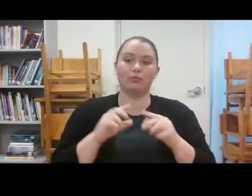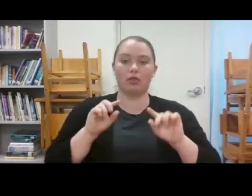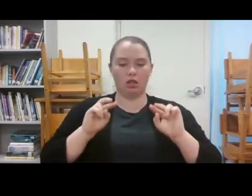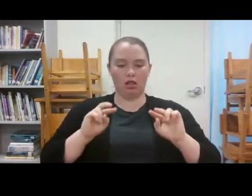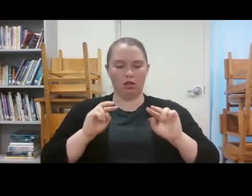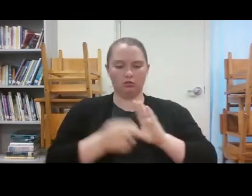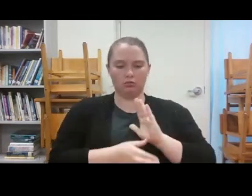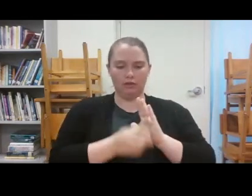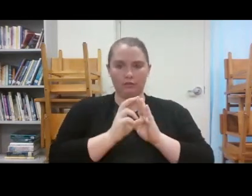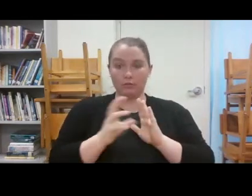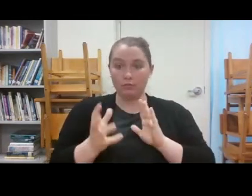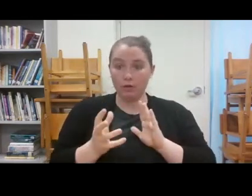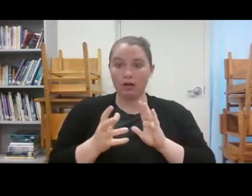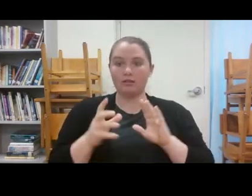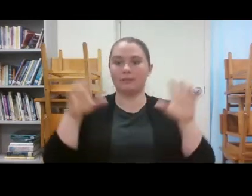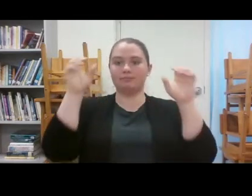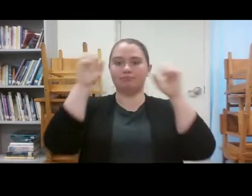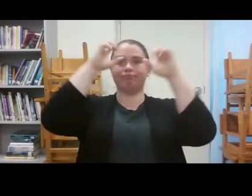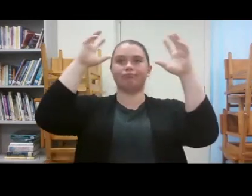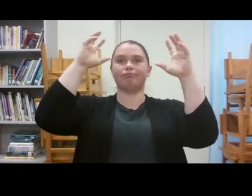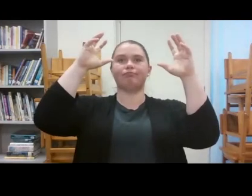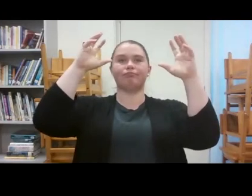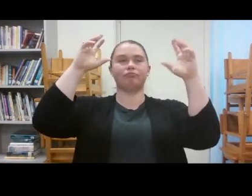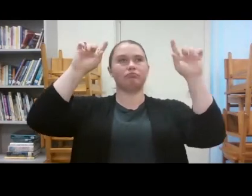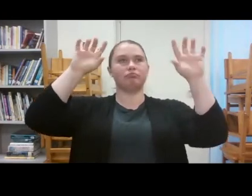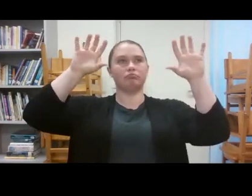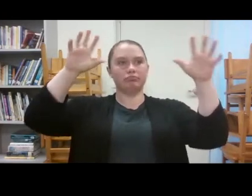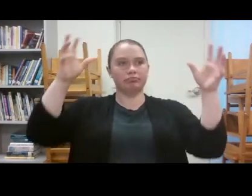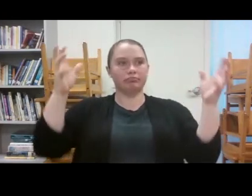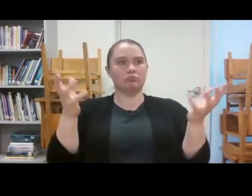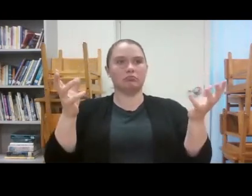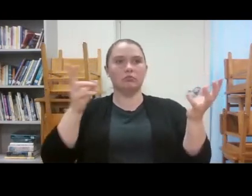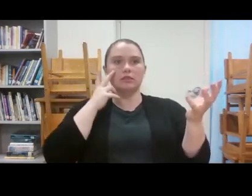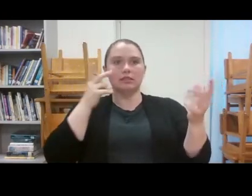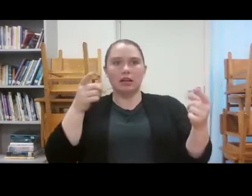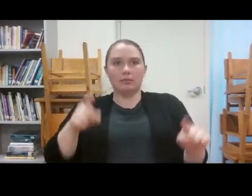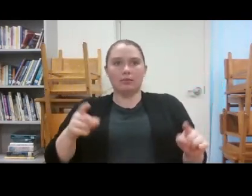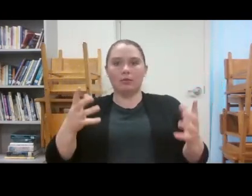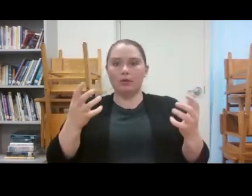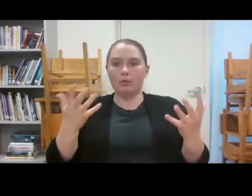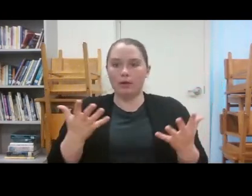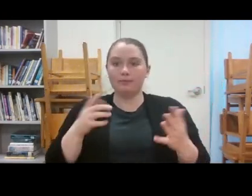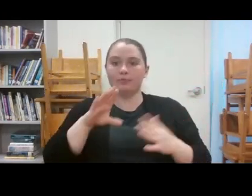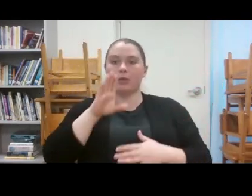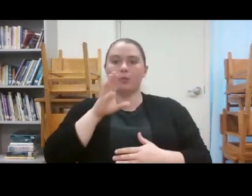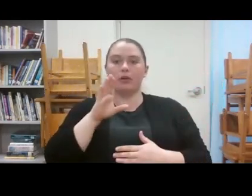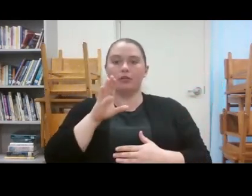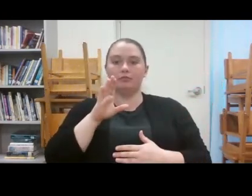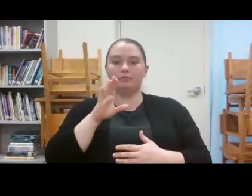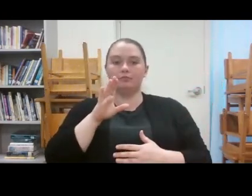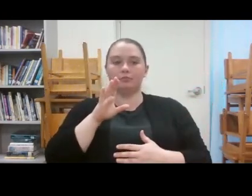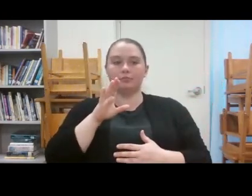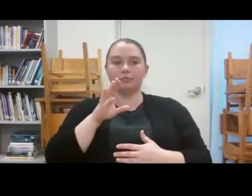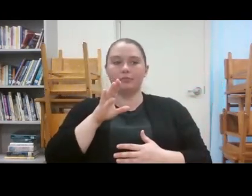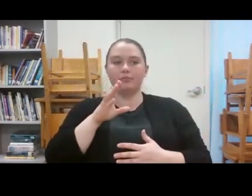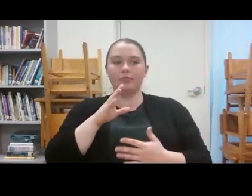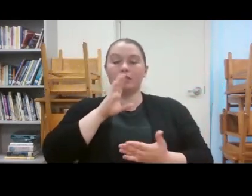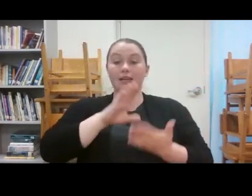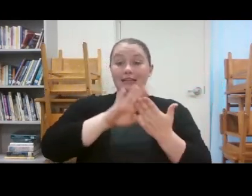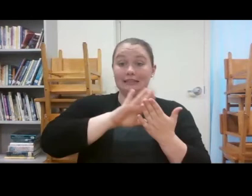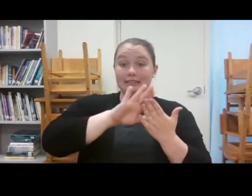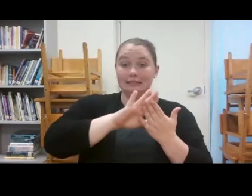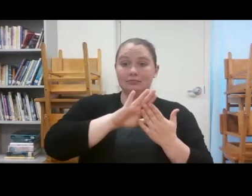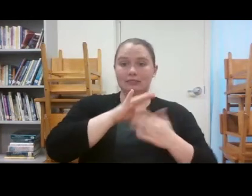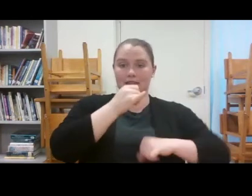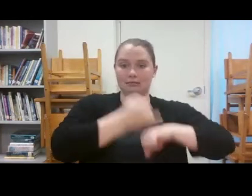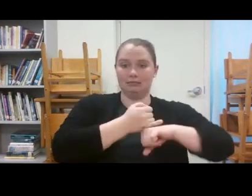reviewing is big picture principles. You know, we want to essentially clean up all the campuses that have the